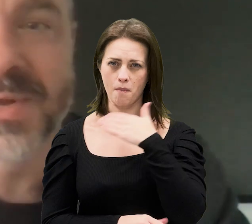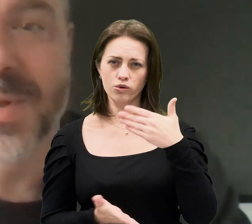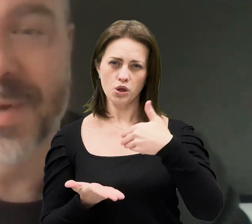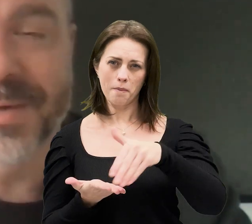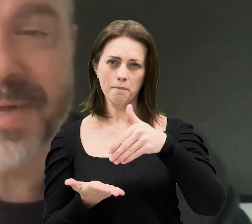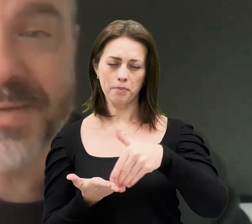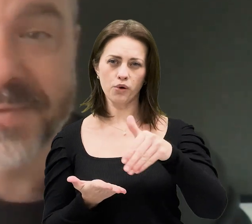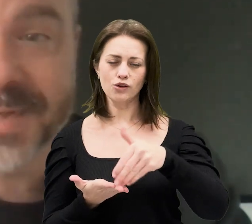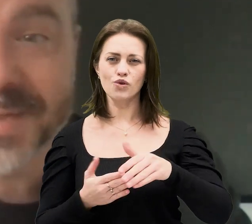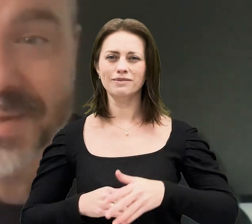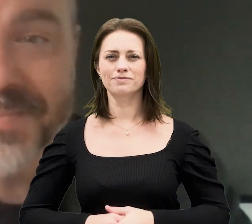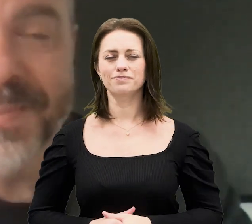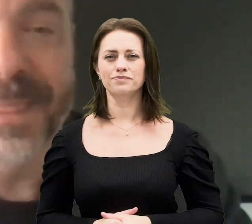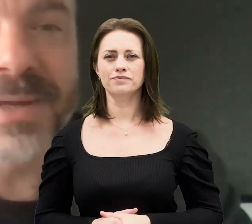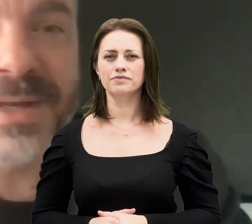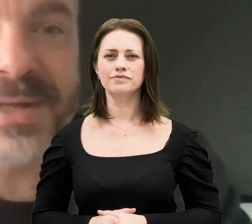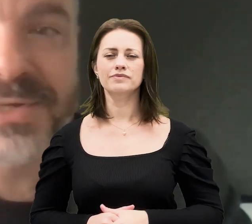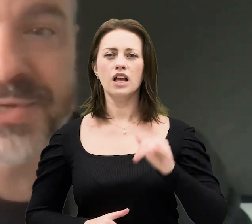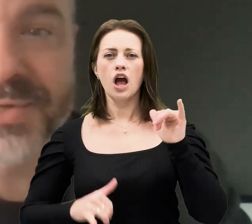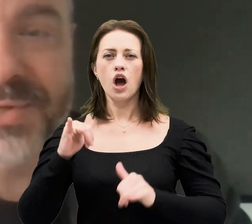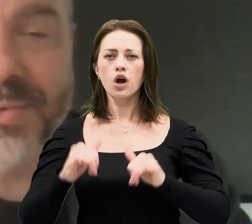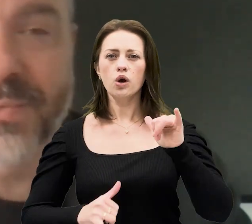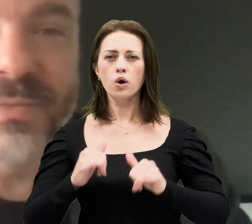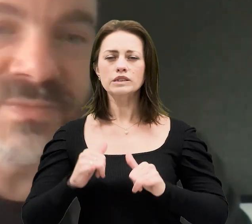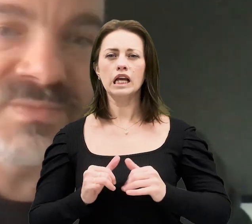left ahead of us, but